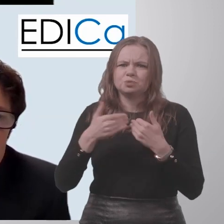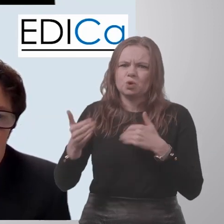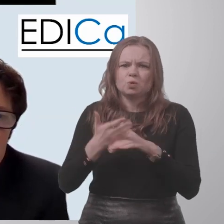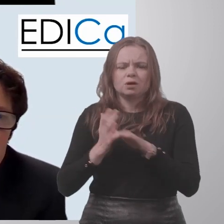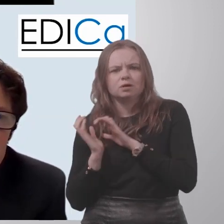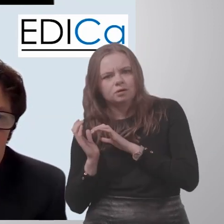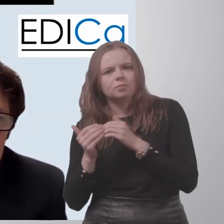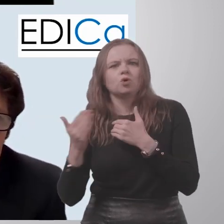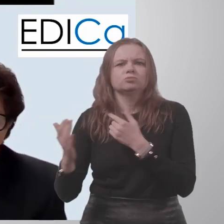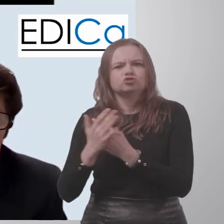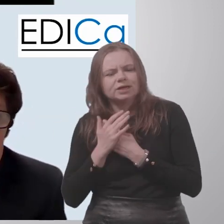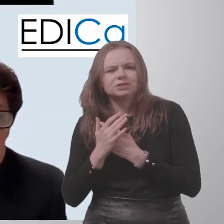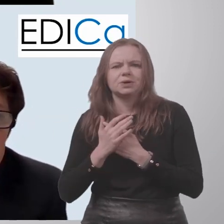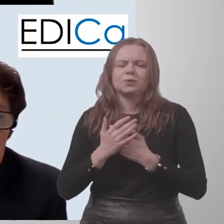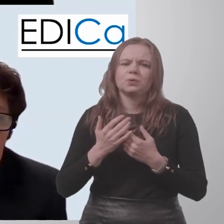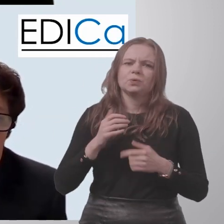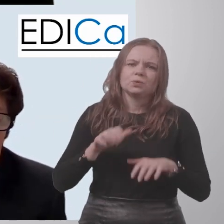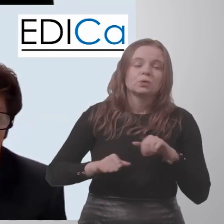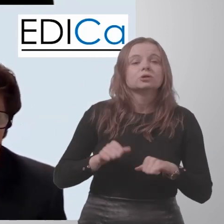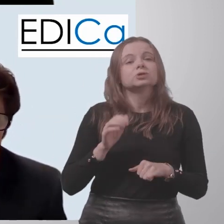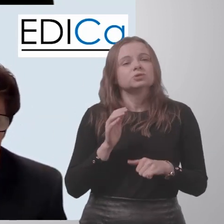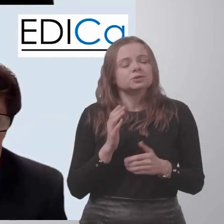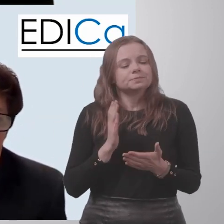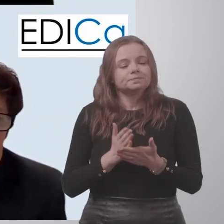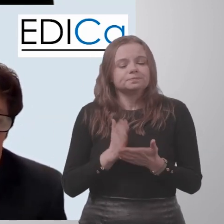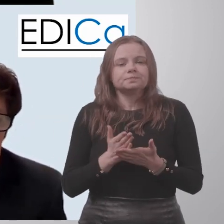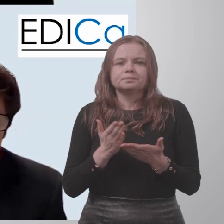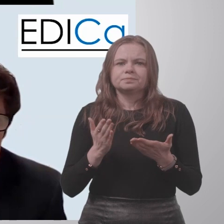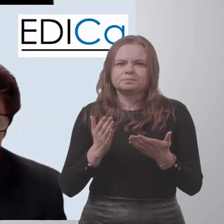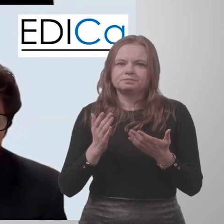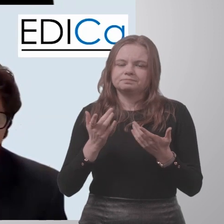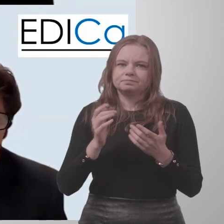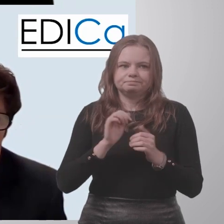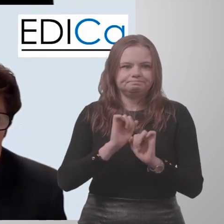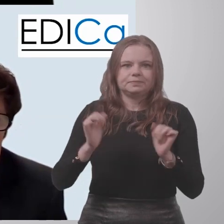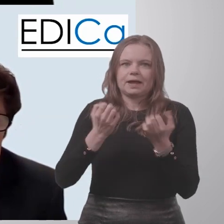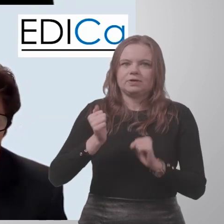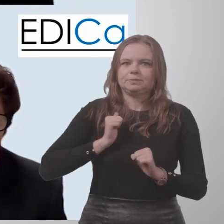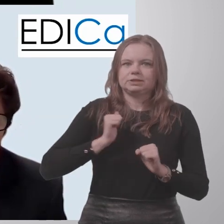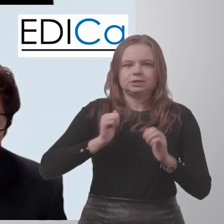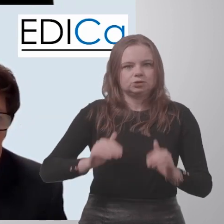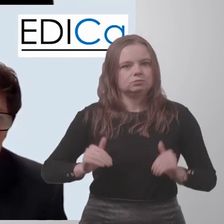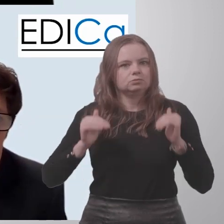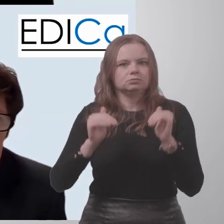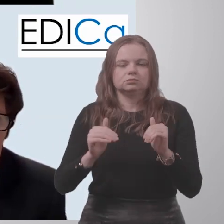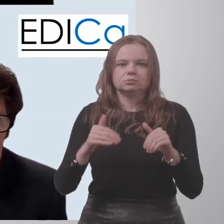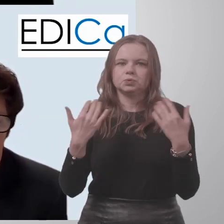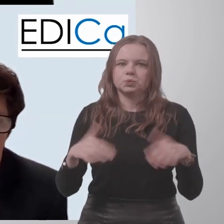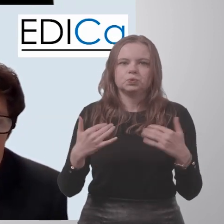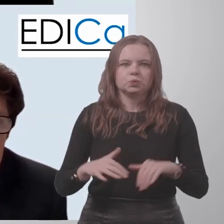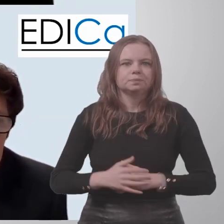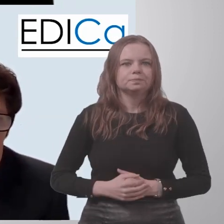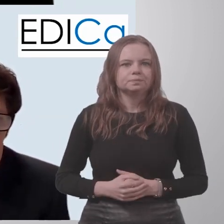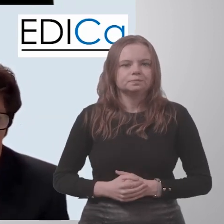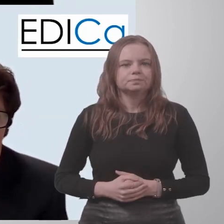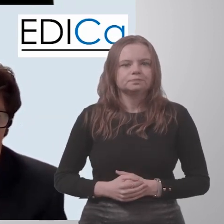like that. So it's really just to do with volume of expectations. And I think in with that, there's obviously a performance metrics or a